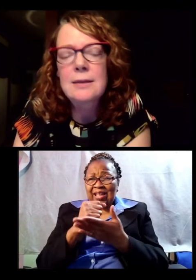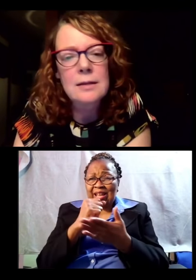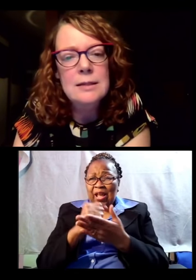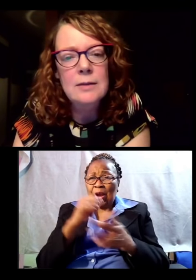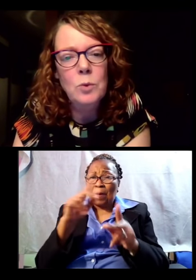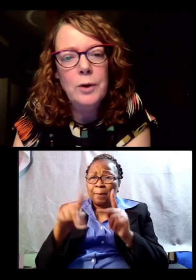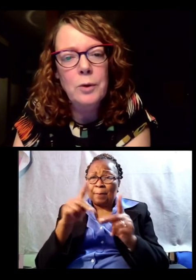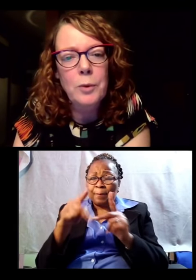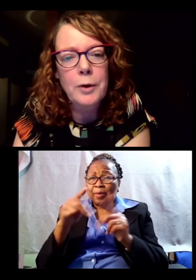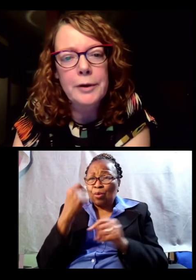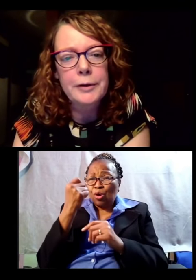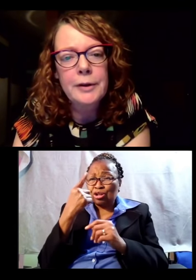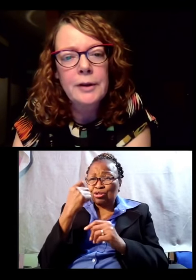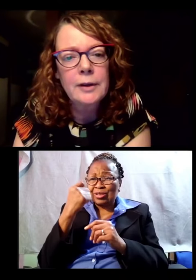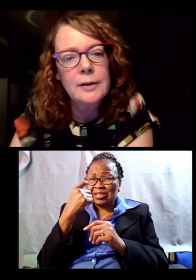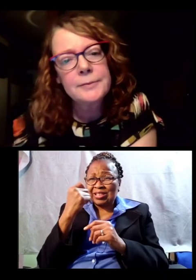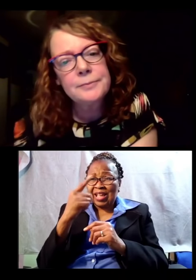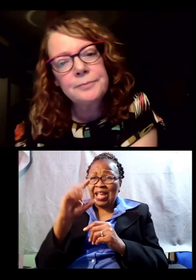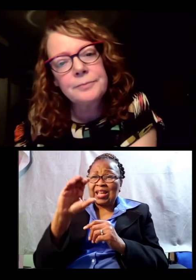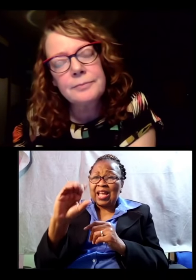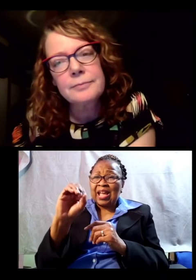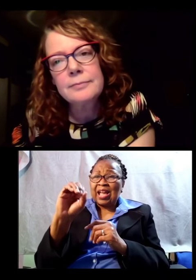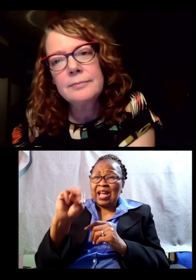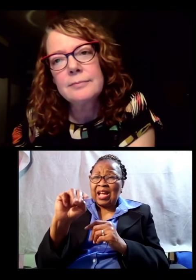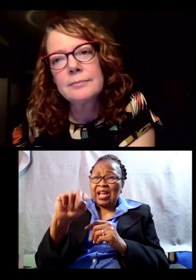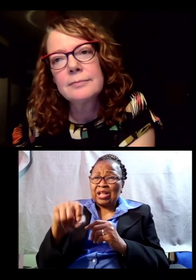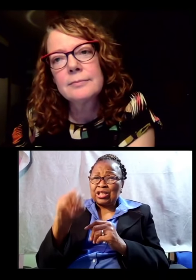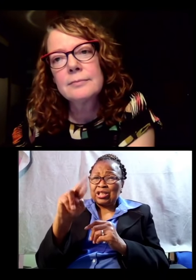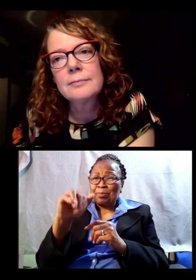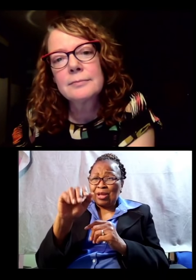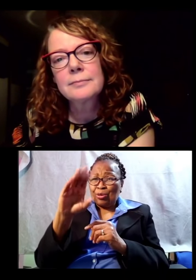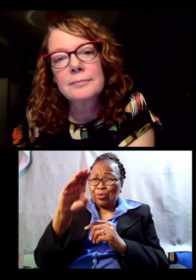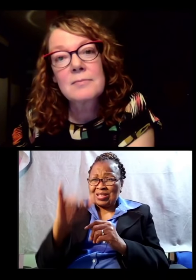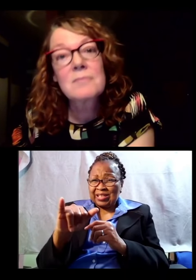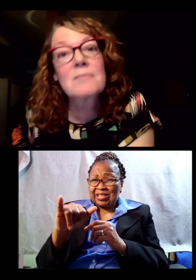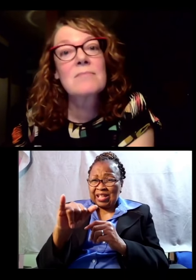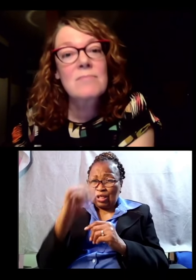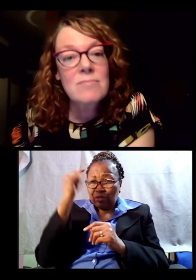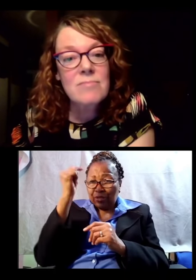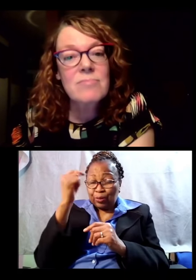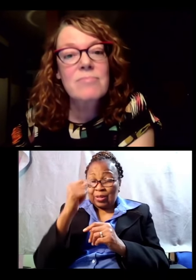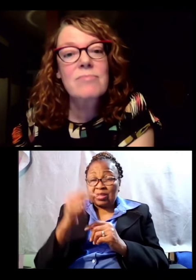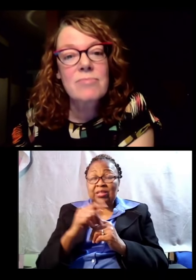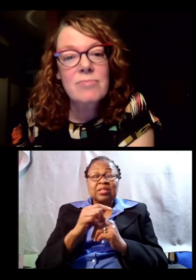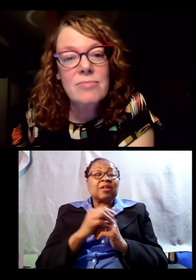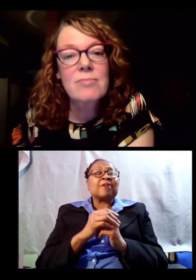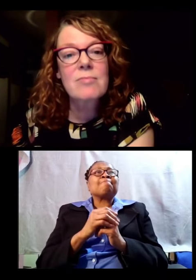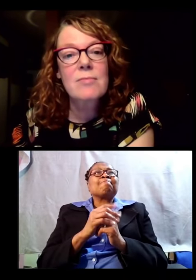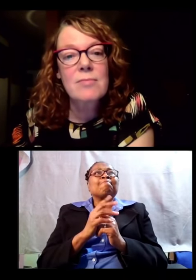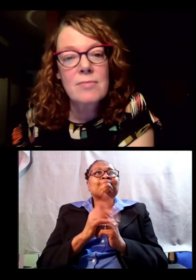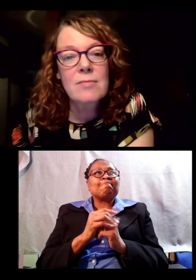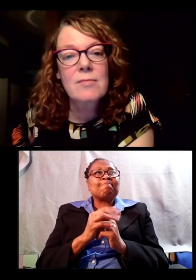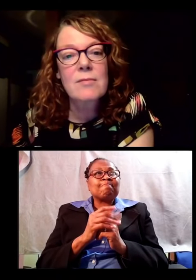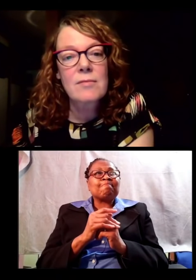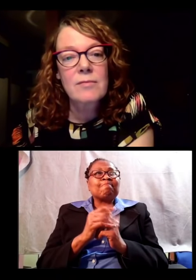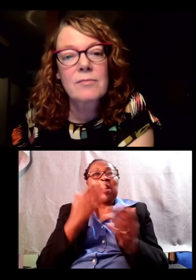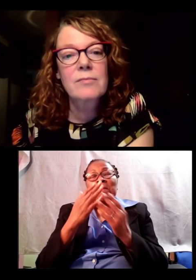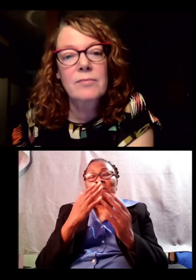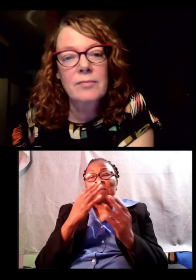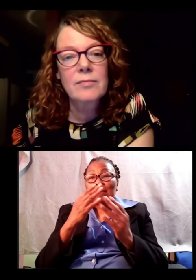conspiracy theories in the real world? Murder mysteries, or probably spy